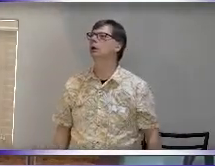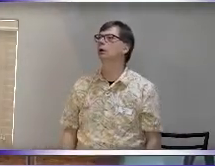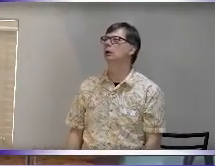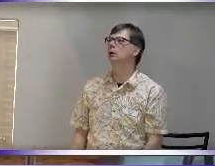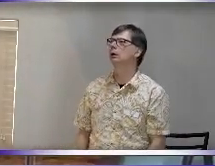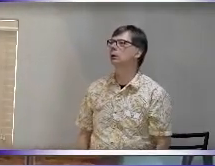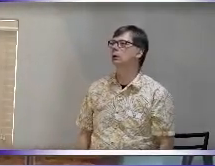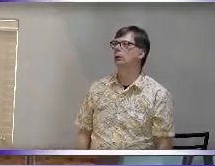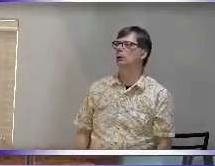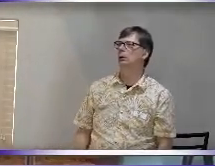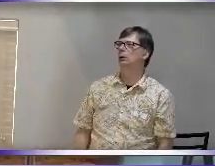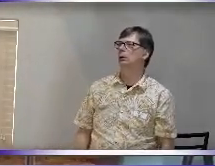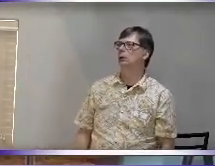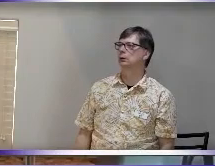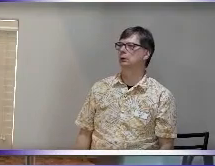it over?